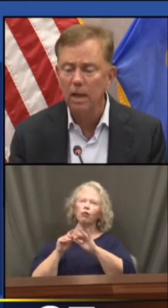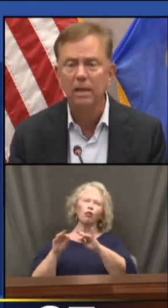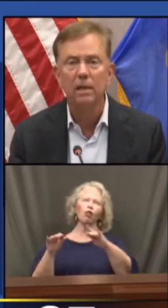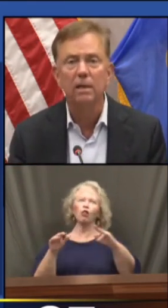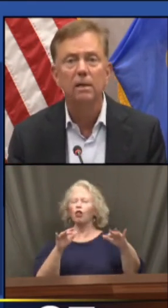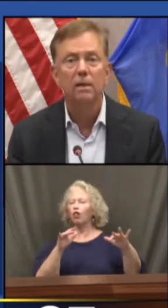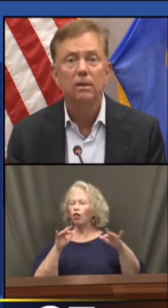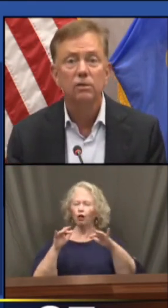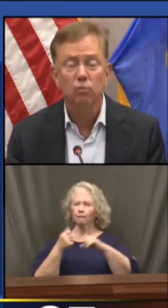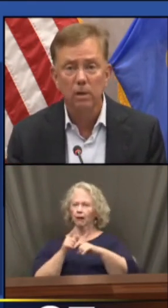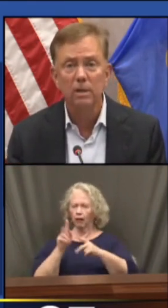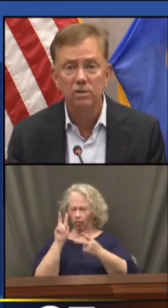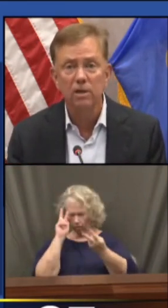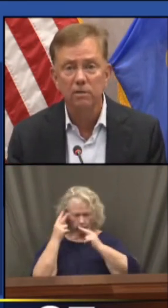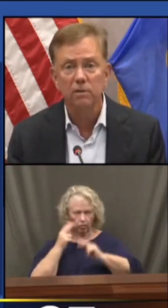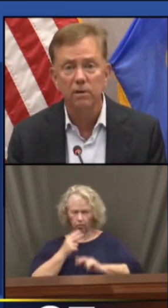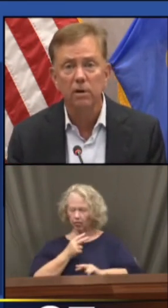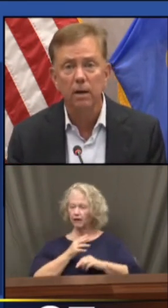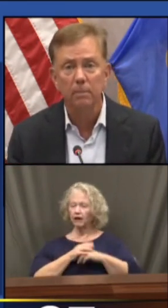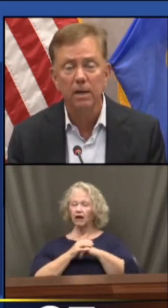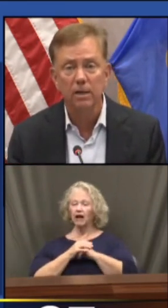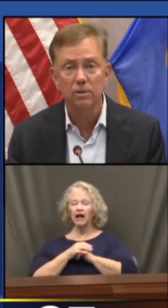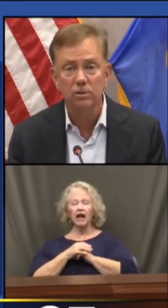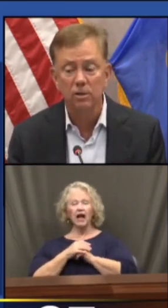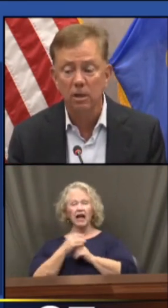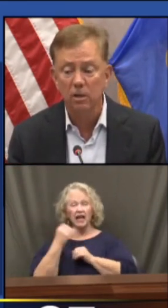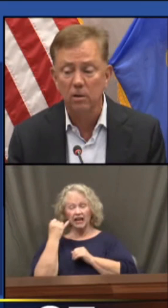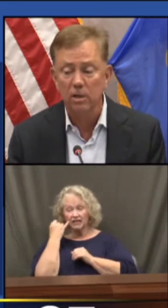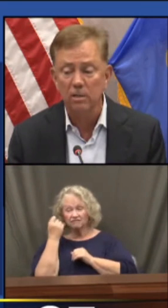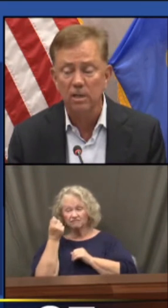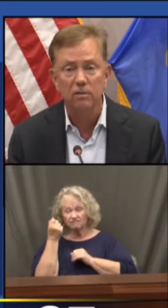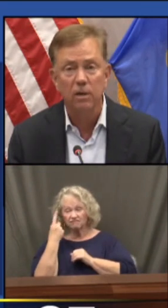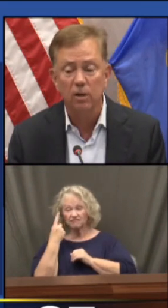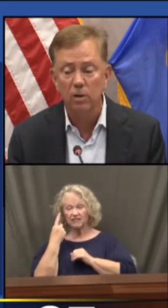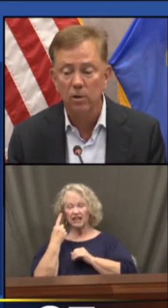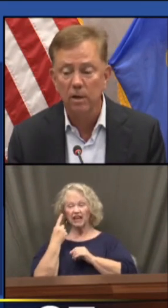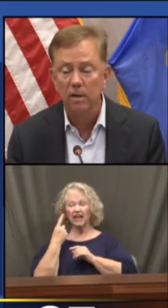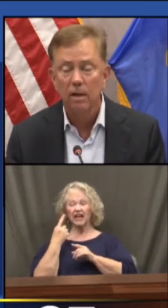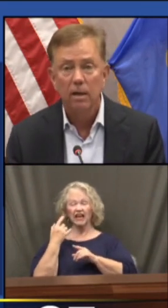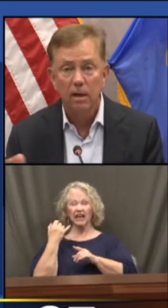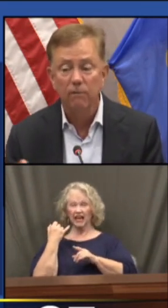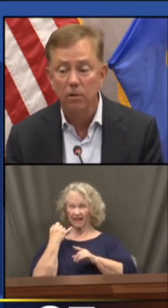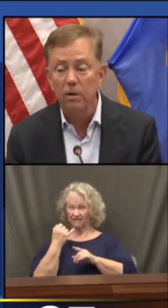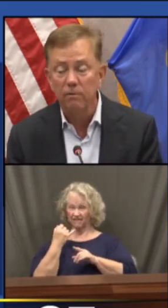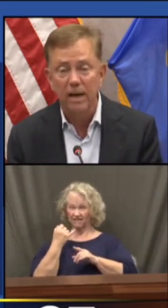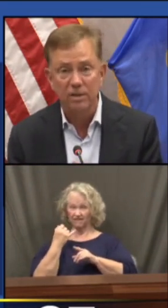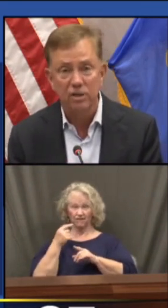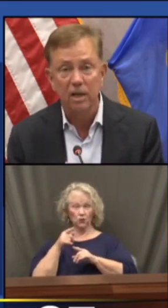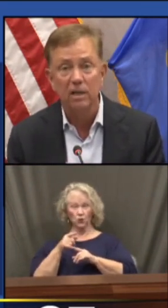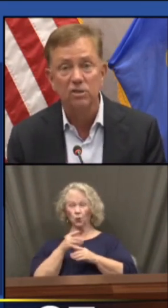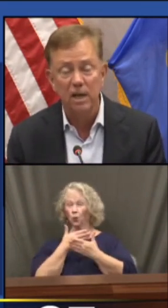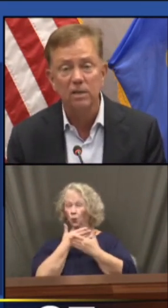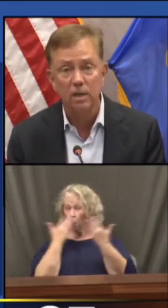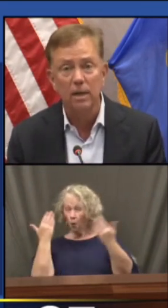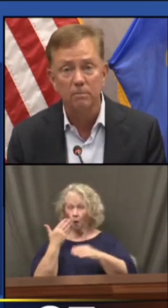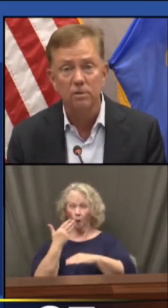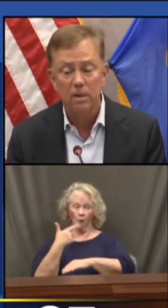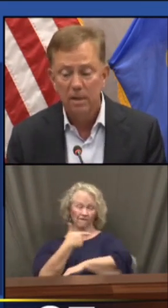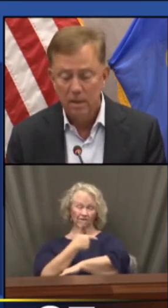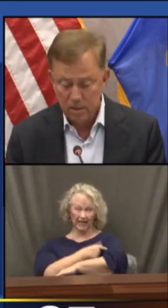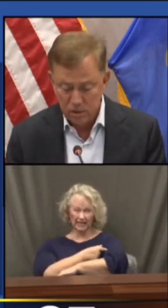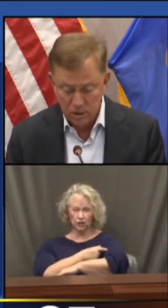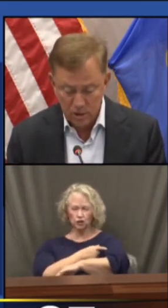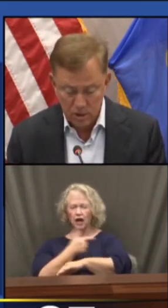more likely to really suffer severe complications and go to the intensive care unit if you're unvaccinated. 10